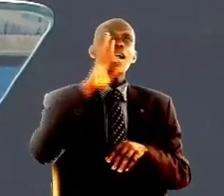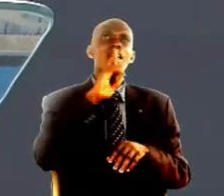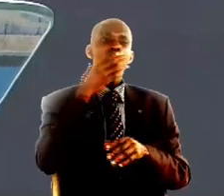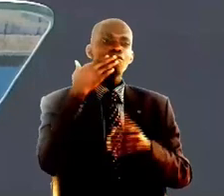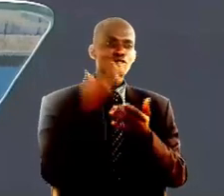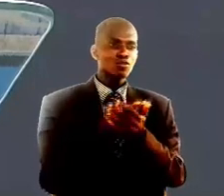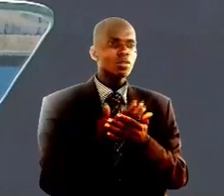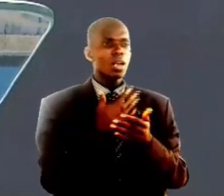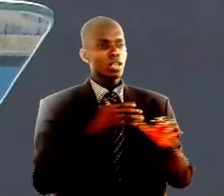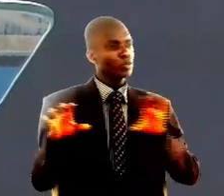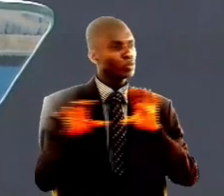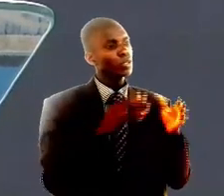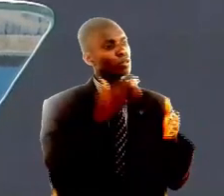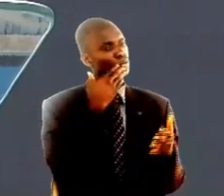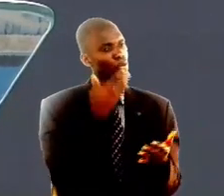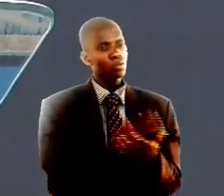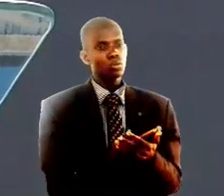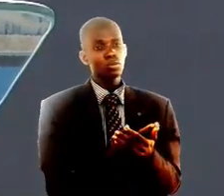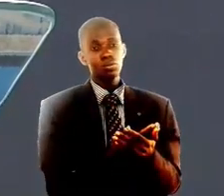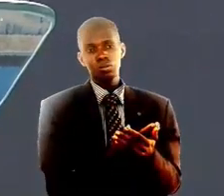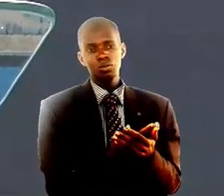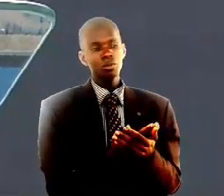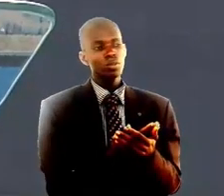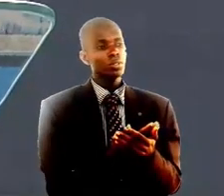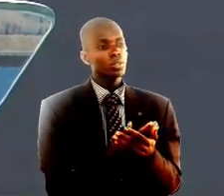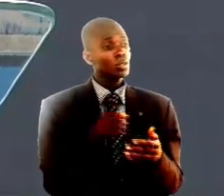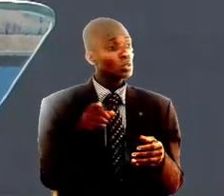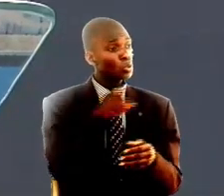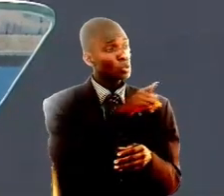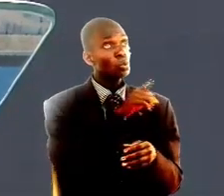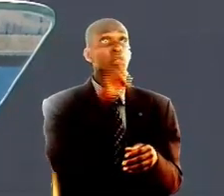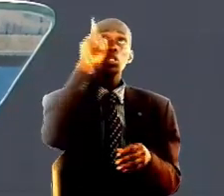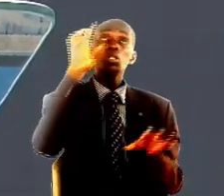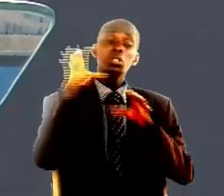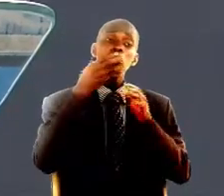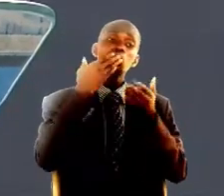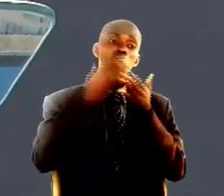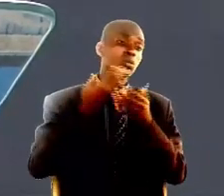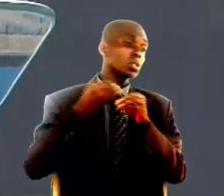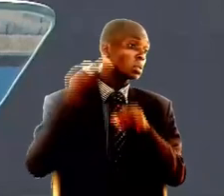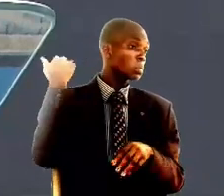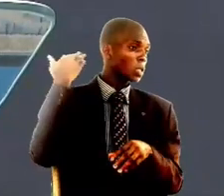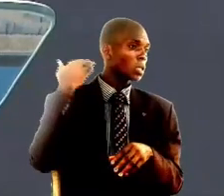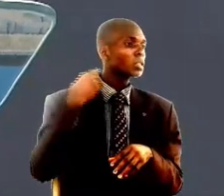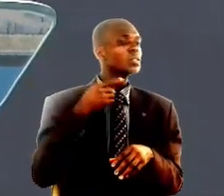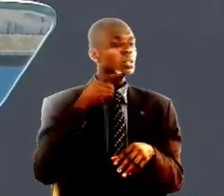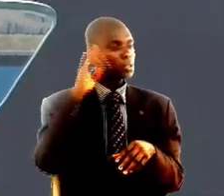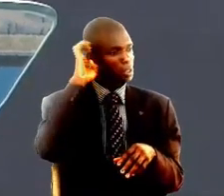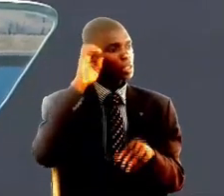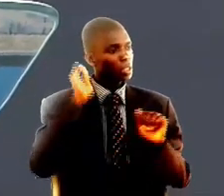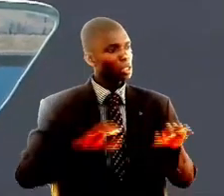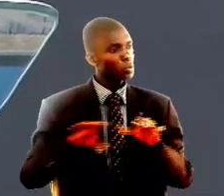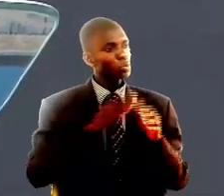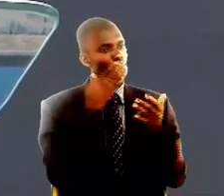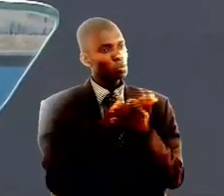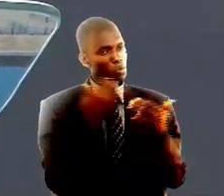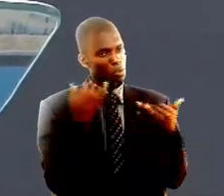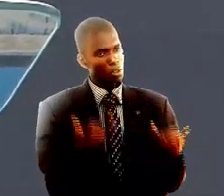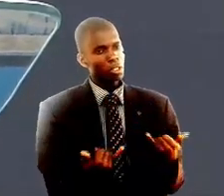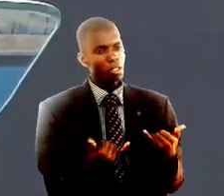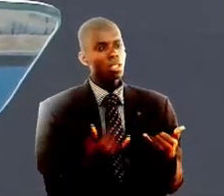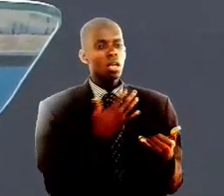art good and doest good. He did good in the past. He's doing good today. He will do good in the future. He'll